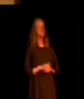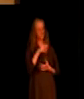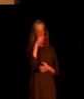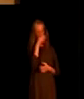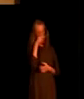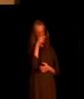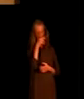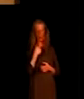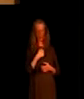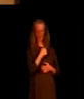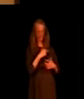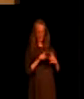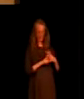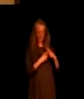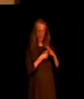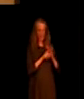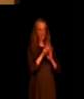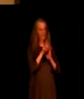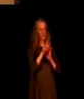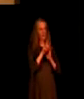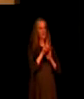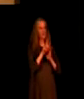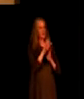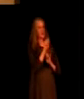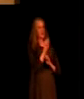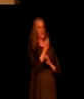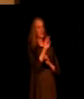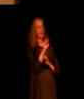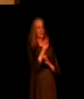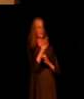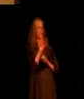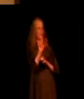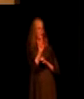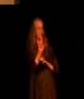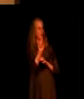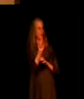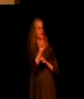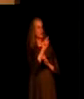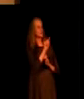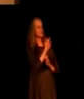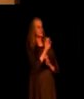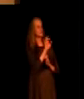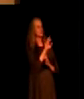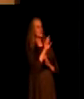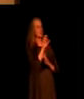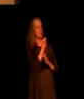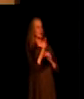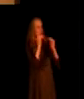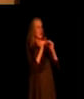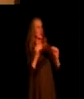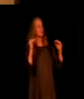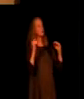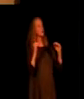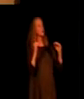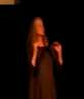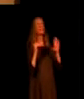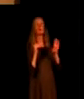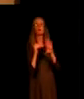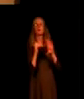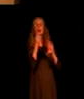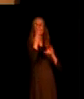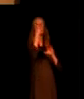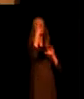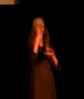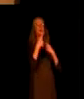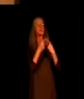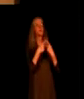started building this AM1, as it was called, the Terra Platform. I think it's useful for us to get